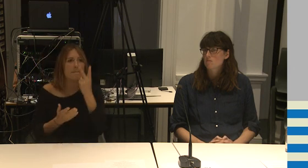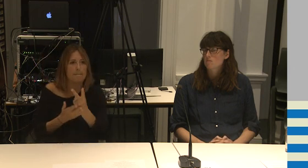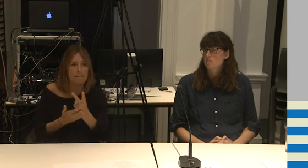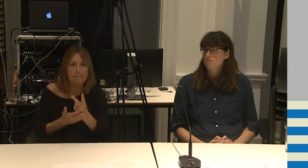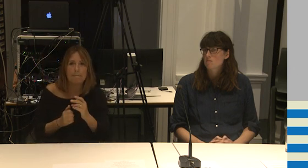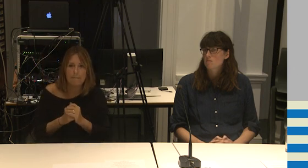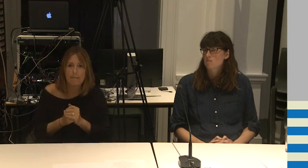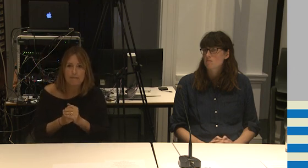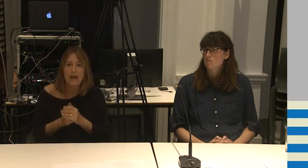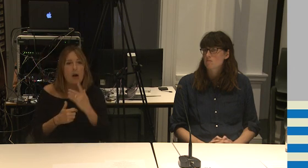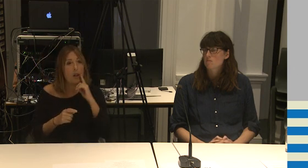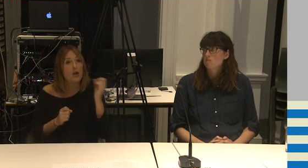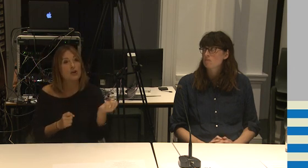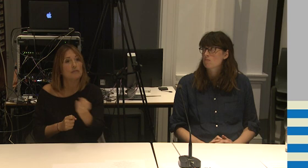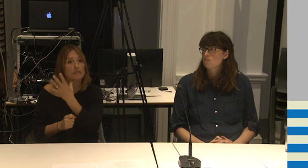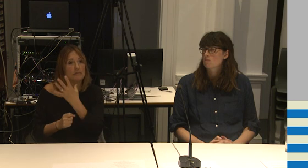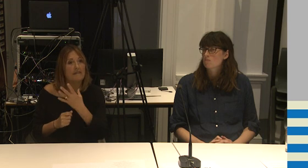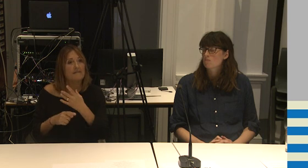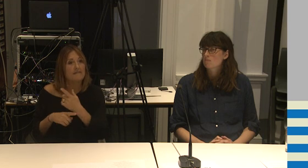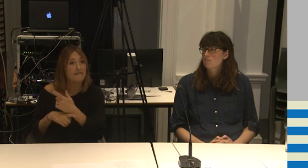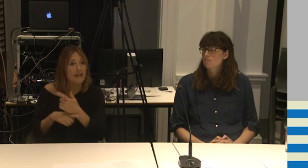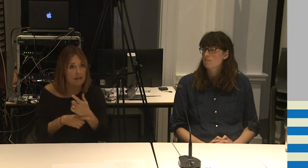short film, which is about 5 minutes long.